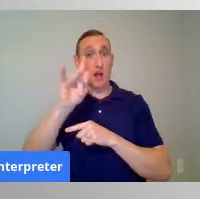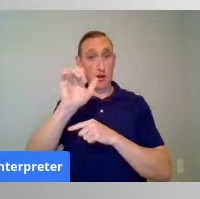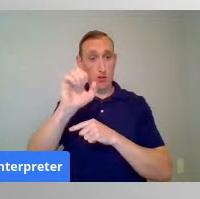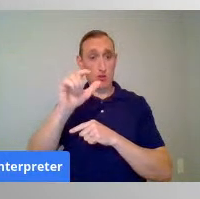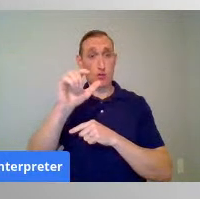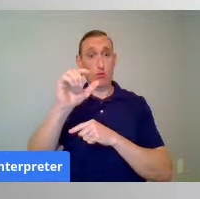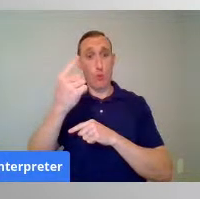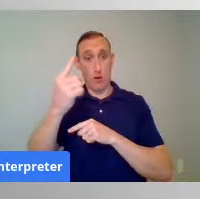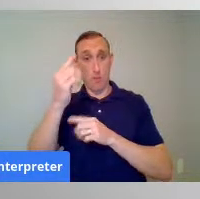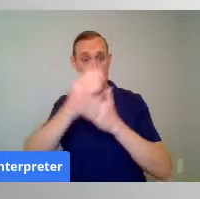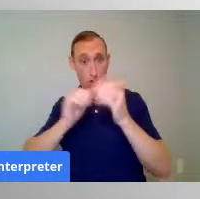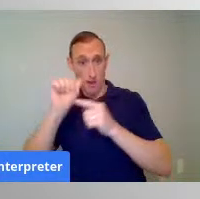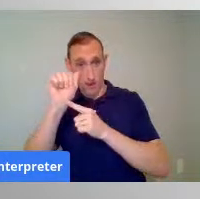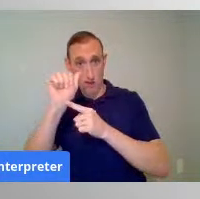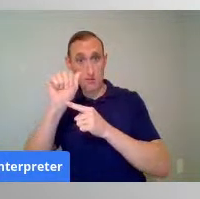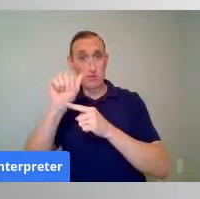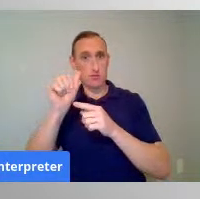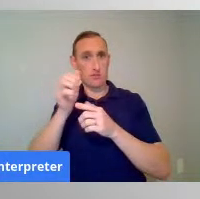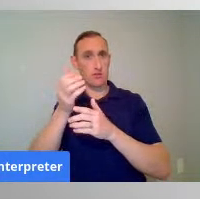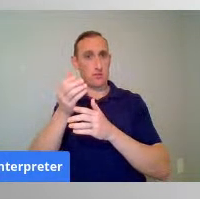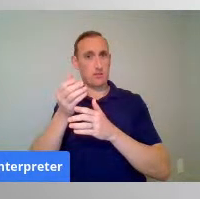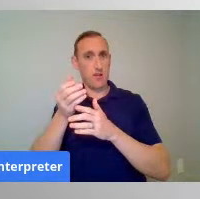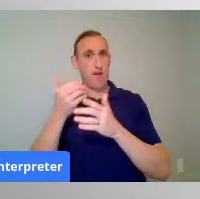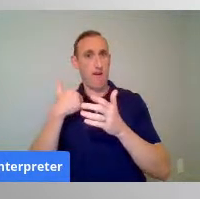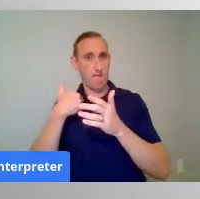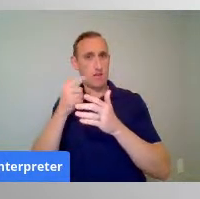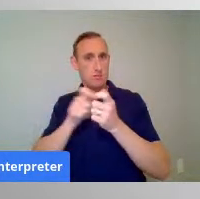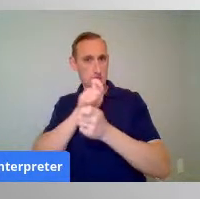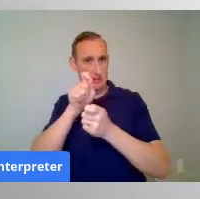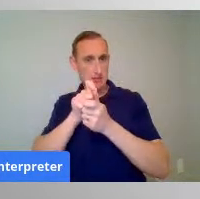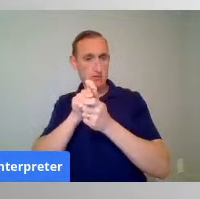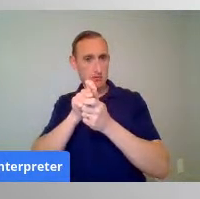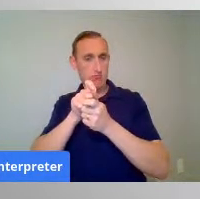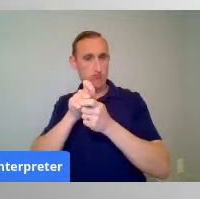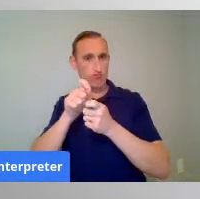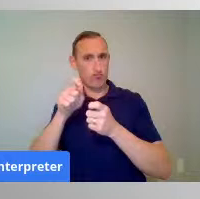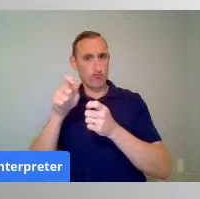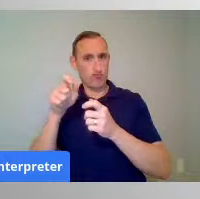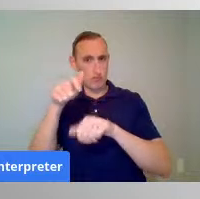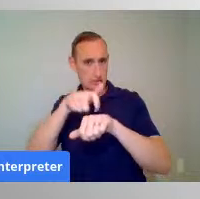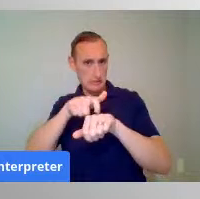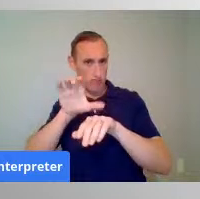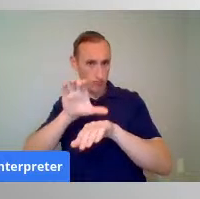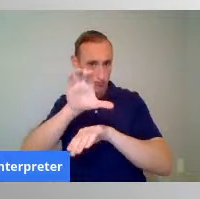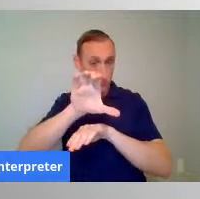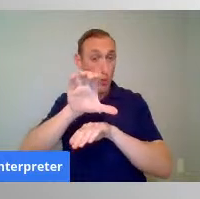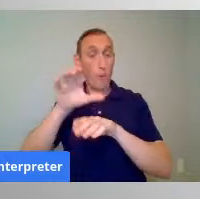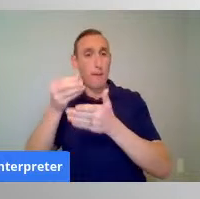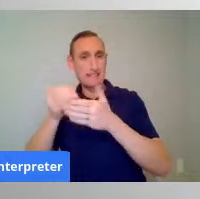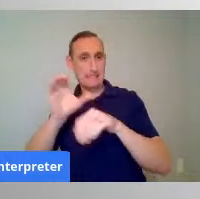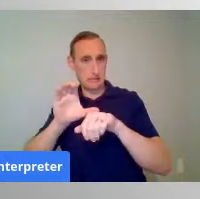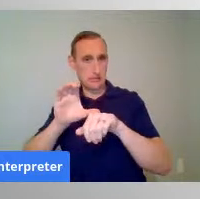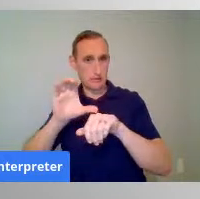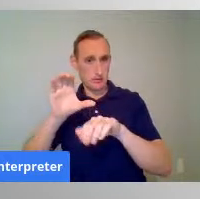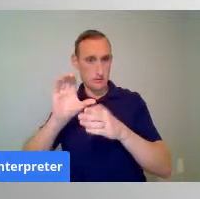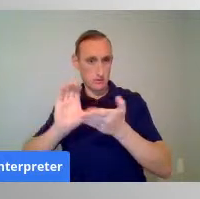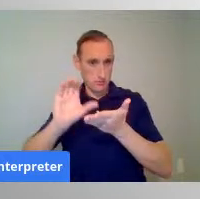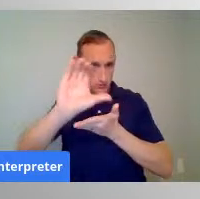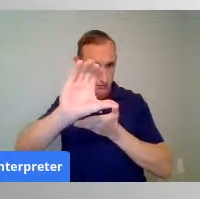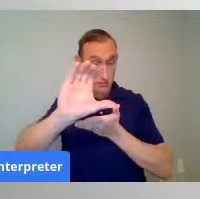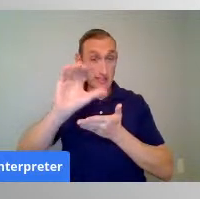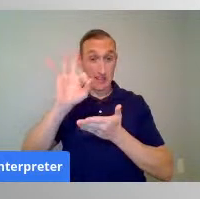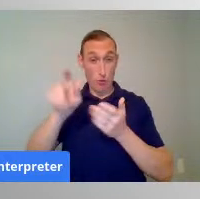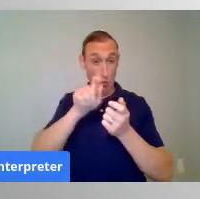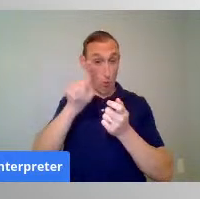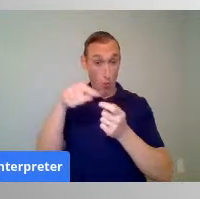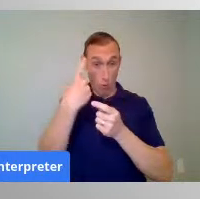programs. There's 20-day, but what happens is if we put so much money to the set aside for just June, that reduces